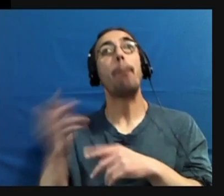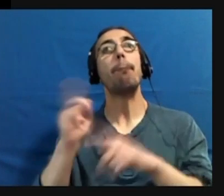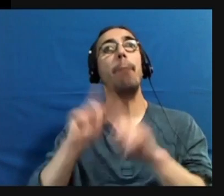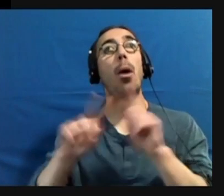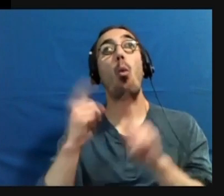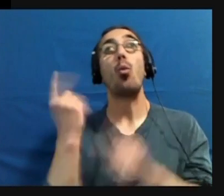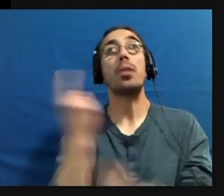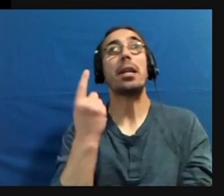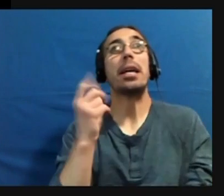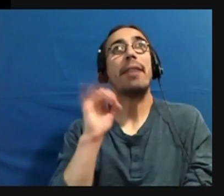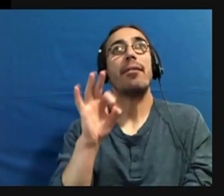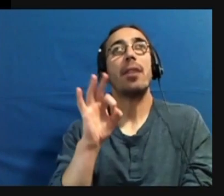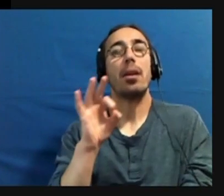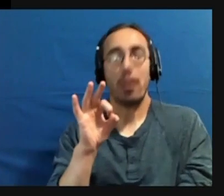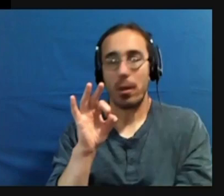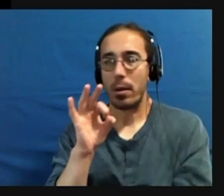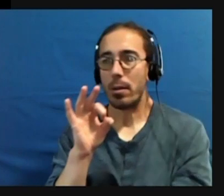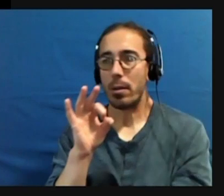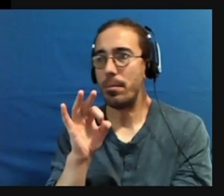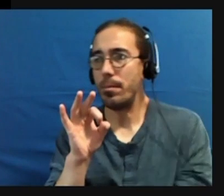only